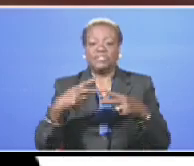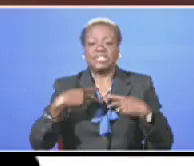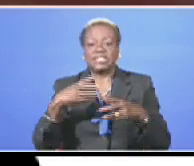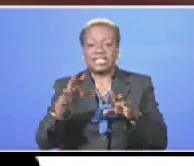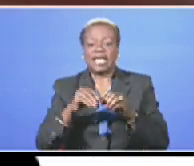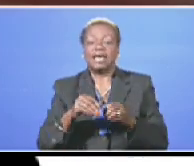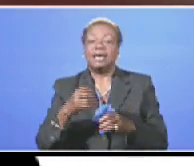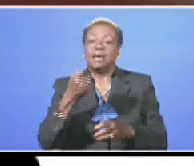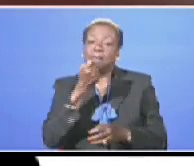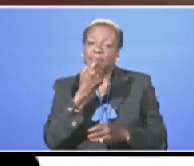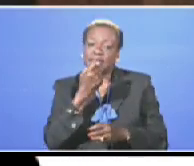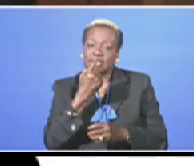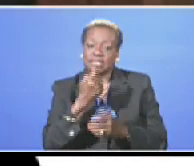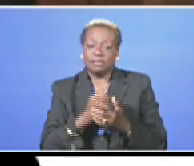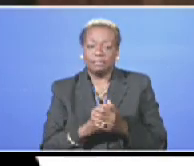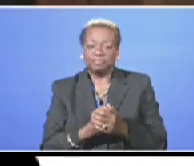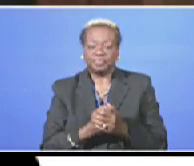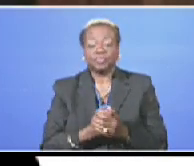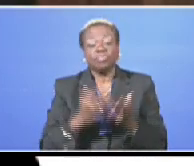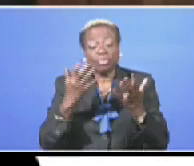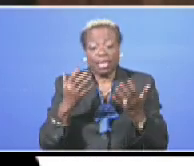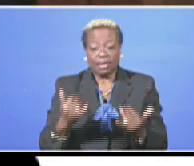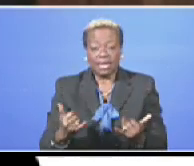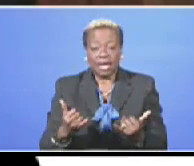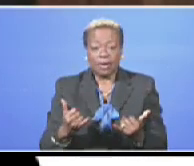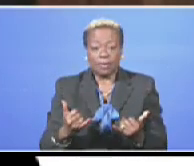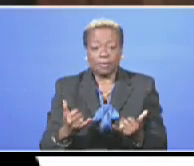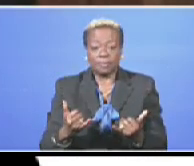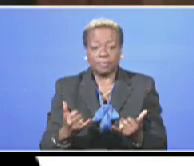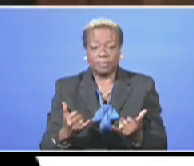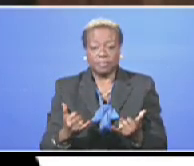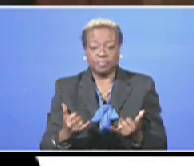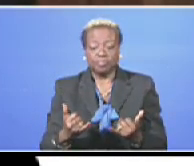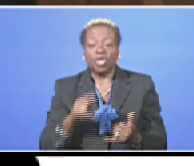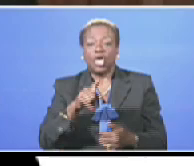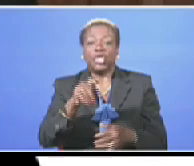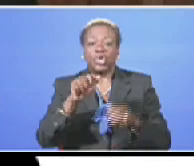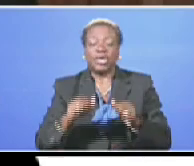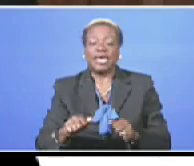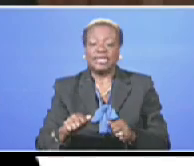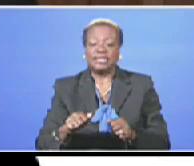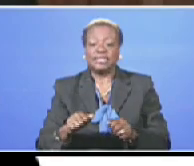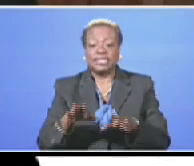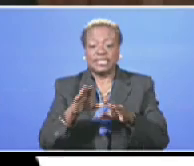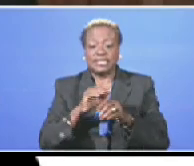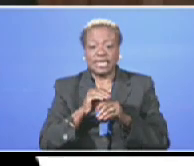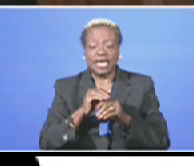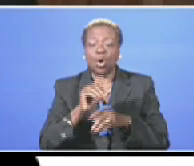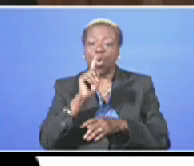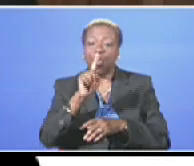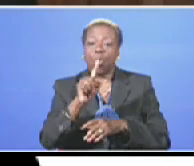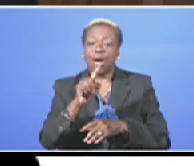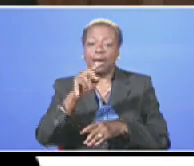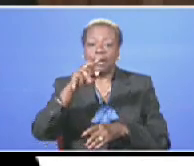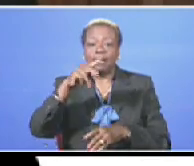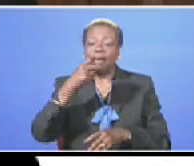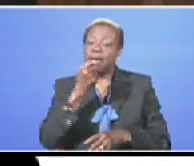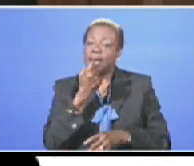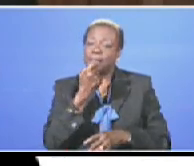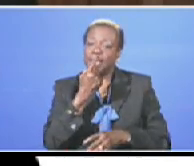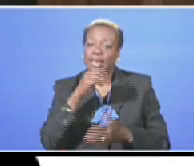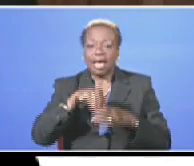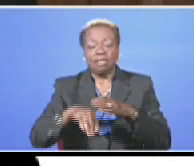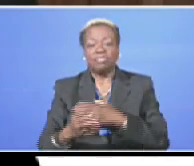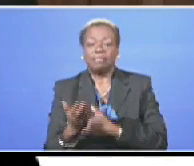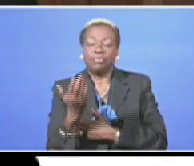to manage their viral loads. Now we're at a point where you can take one. We have persons who take one pill at bedtime or one pill in the